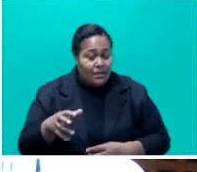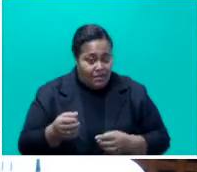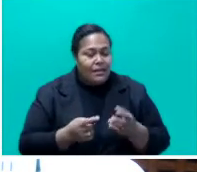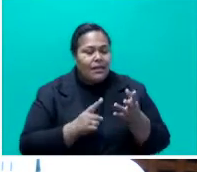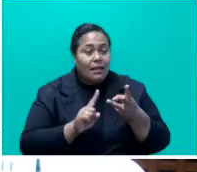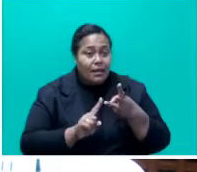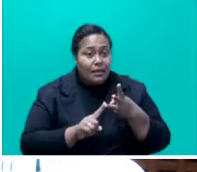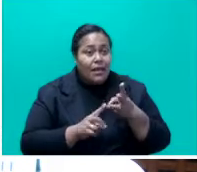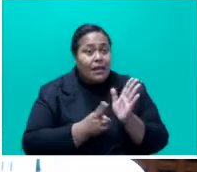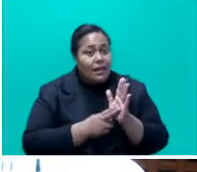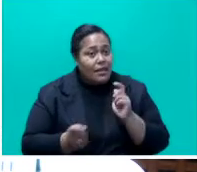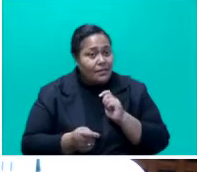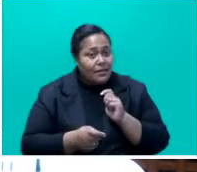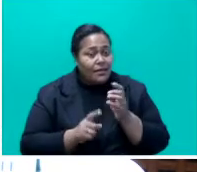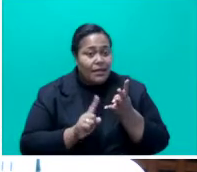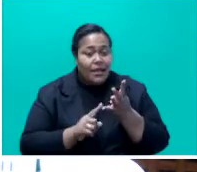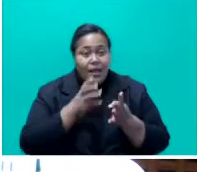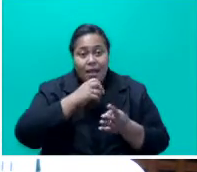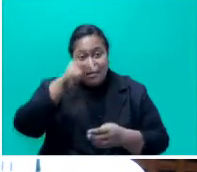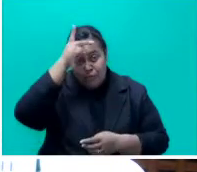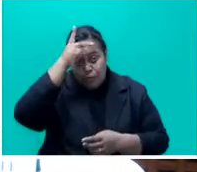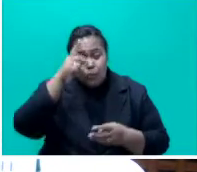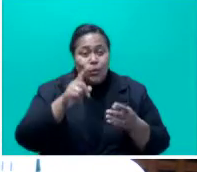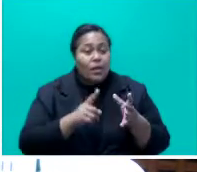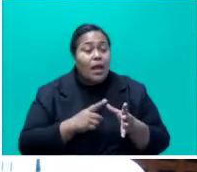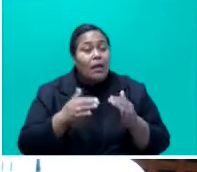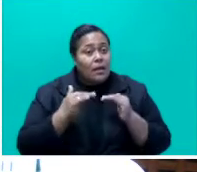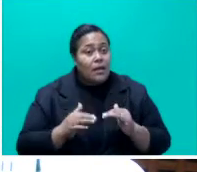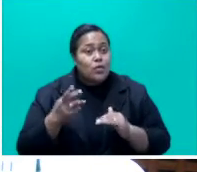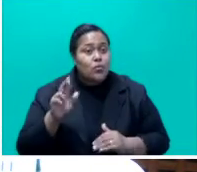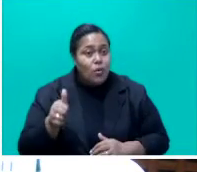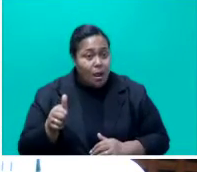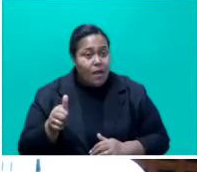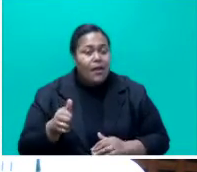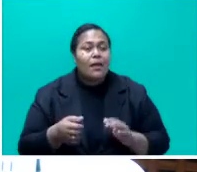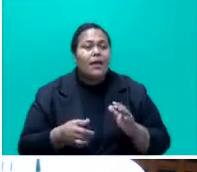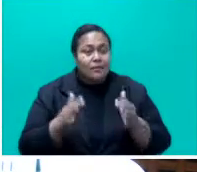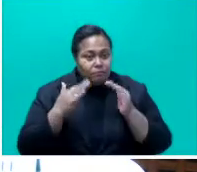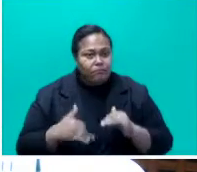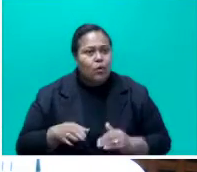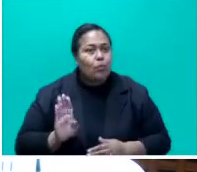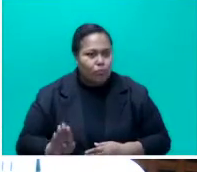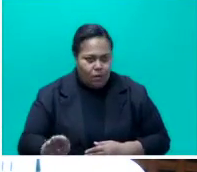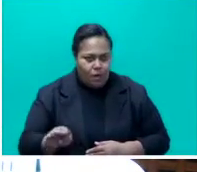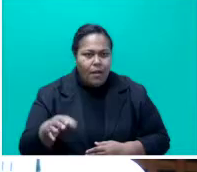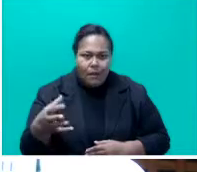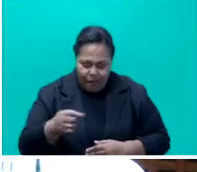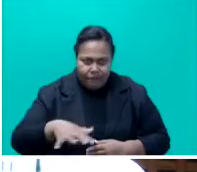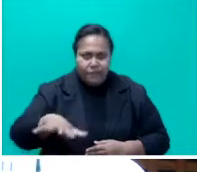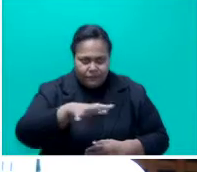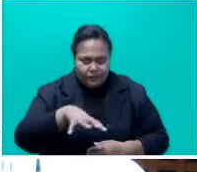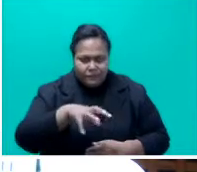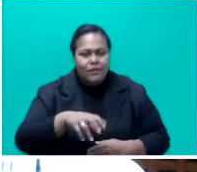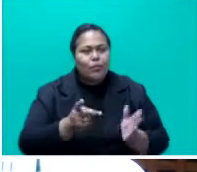Naitasiri, Kandavu, Ra, and Mbua. And with high-risk sanitation projects, Mr. Speaker,